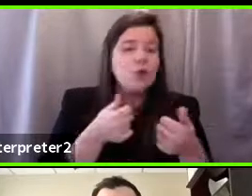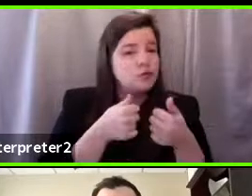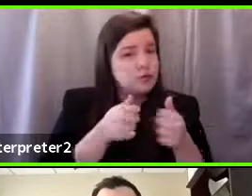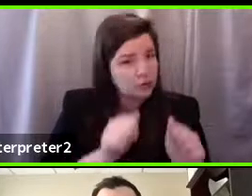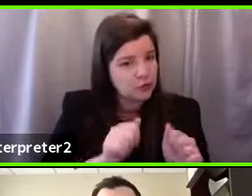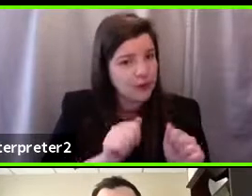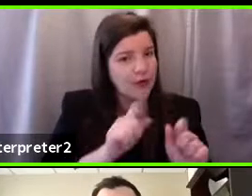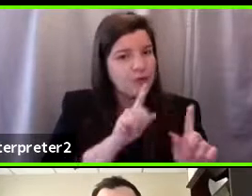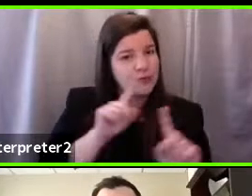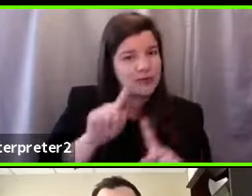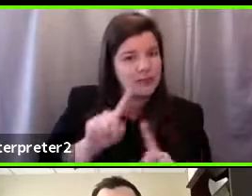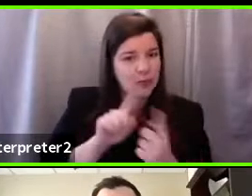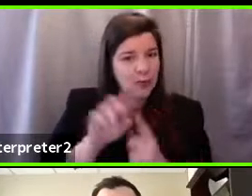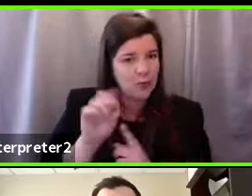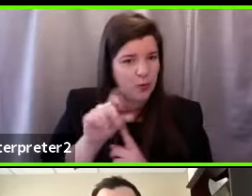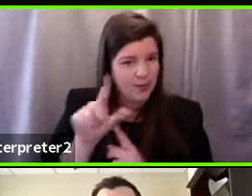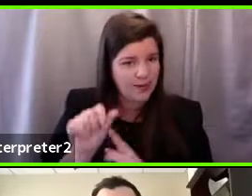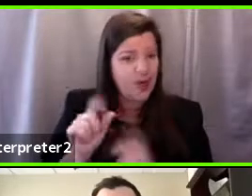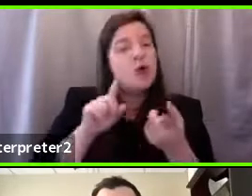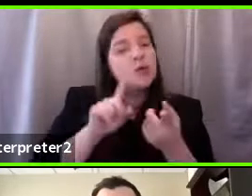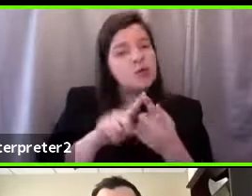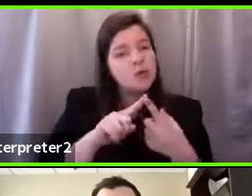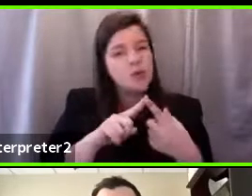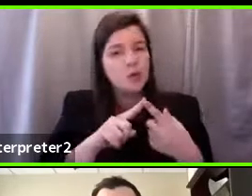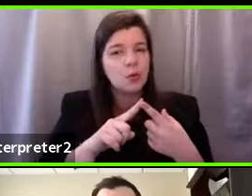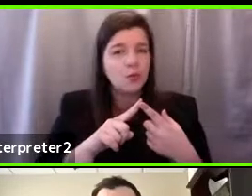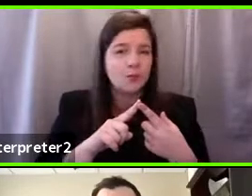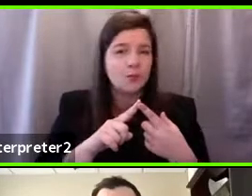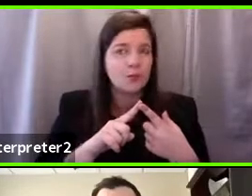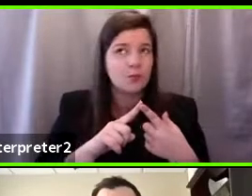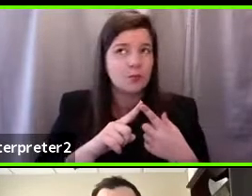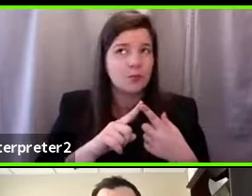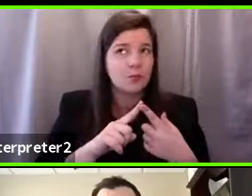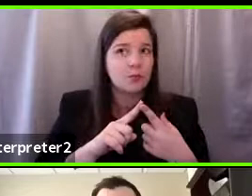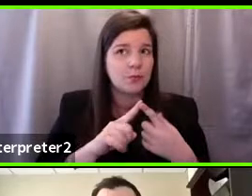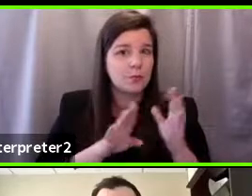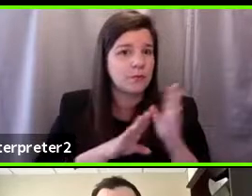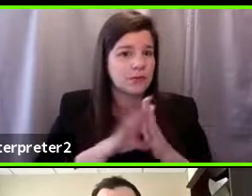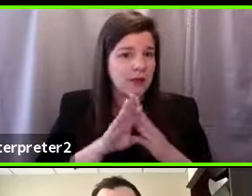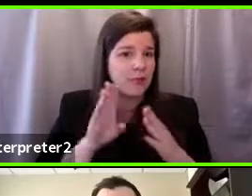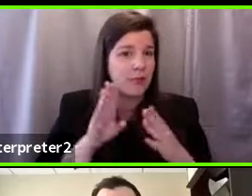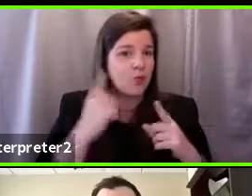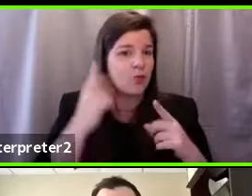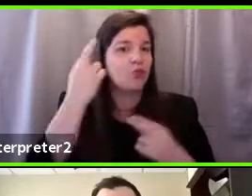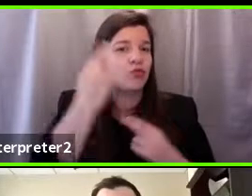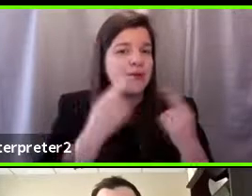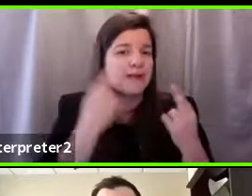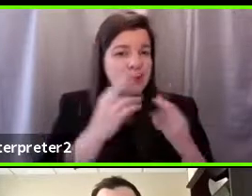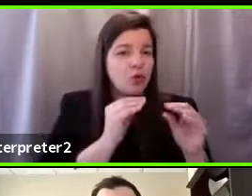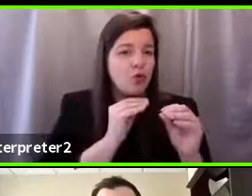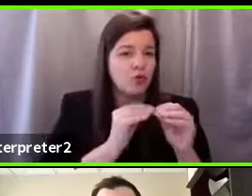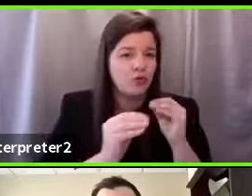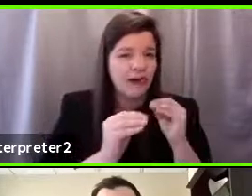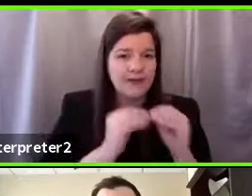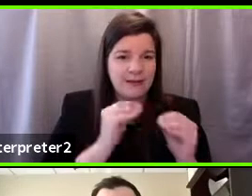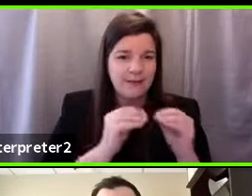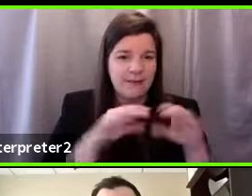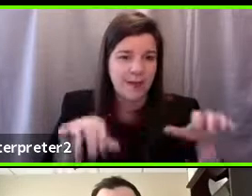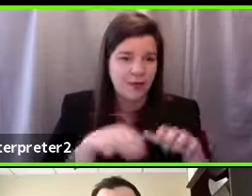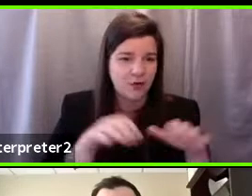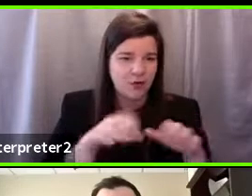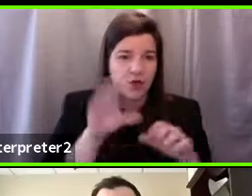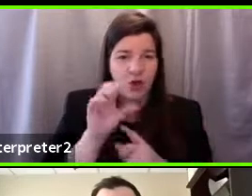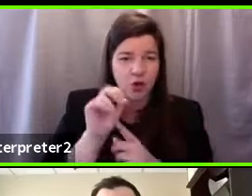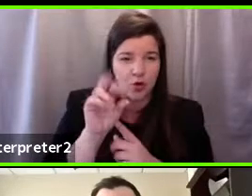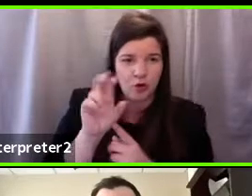OLA and to try to put a reasonable corrective actions in place. We will give them our